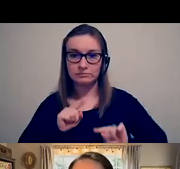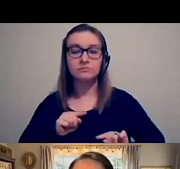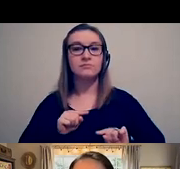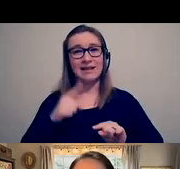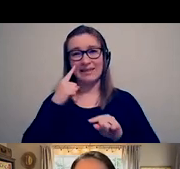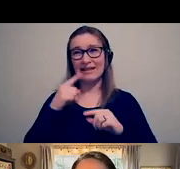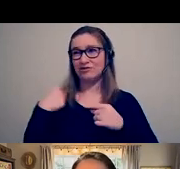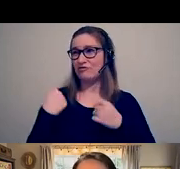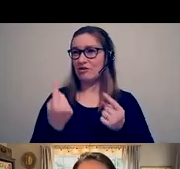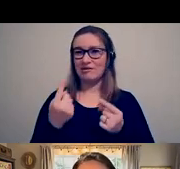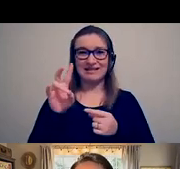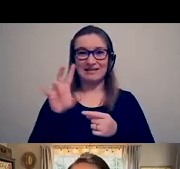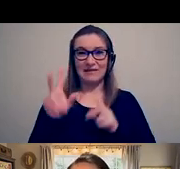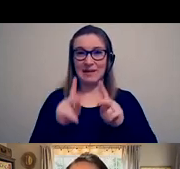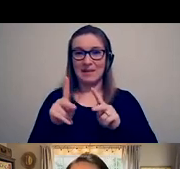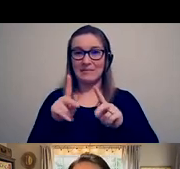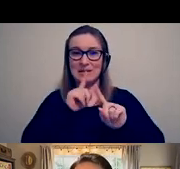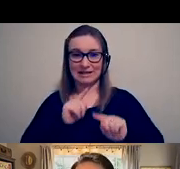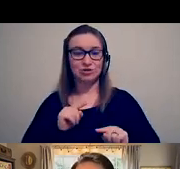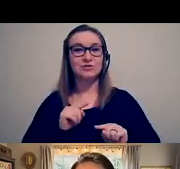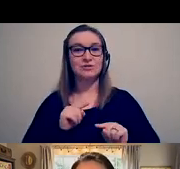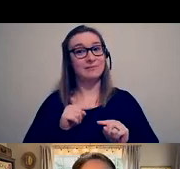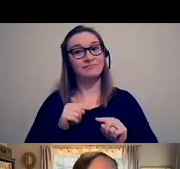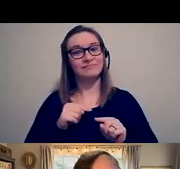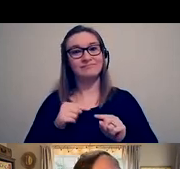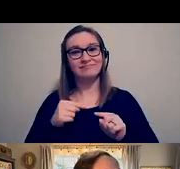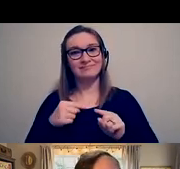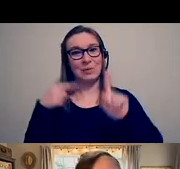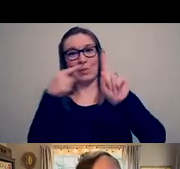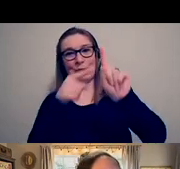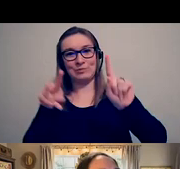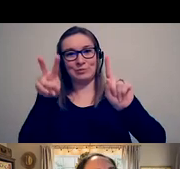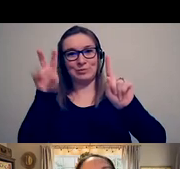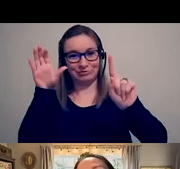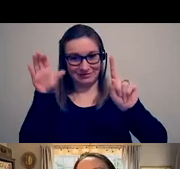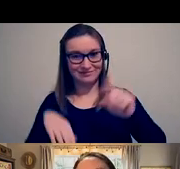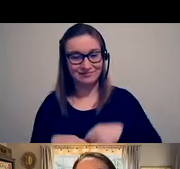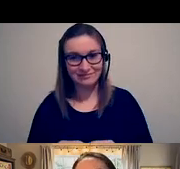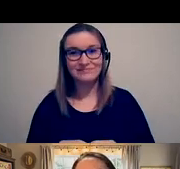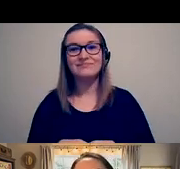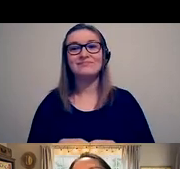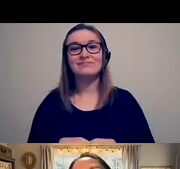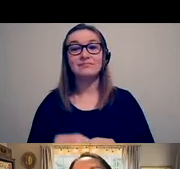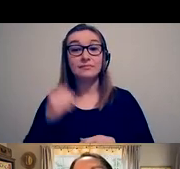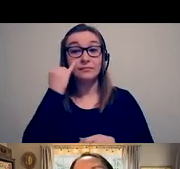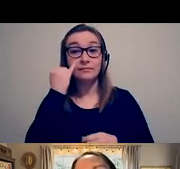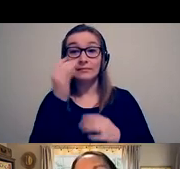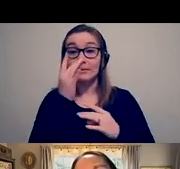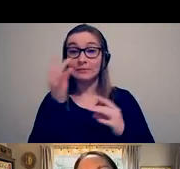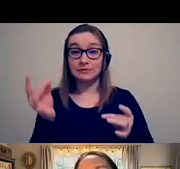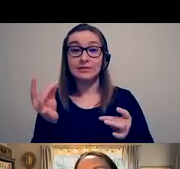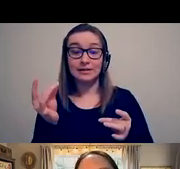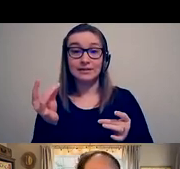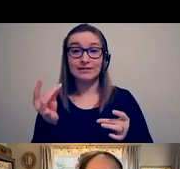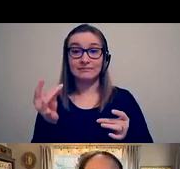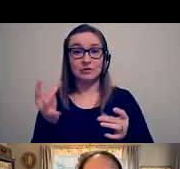people take it so far, which is awesome. But as I mentioned, our goal is about 200 people. If you're interested in getting